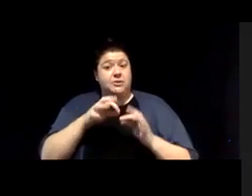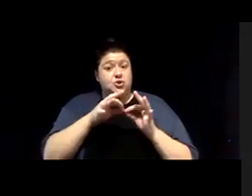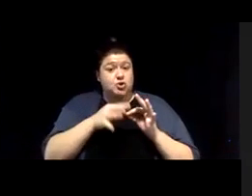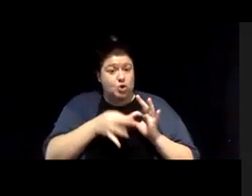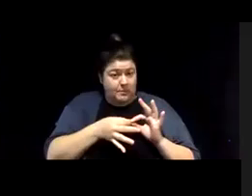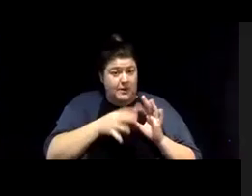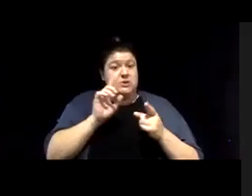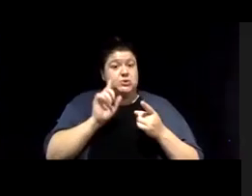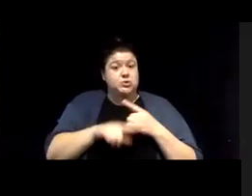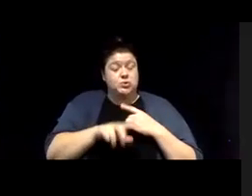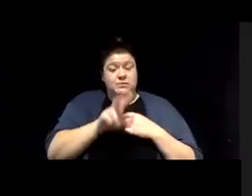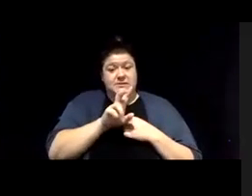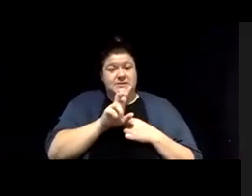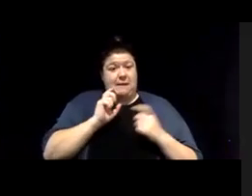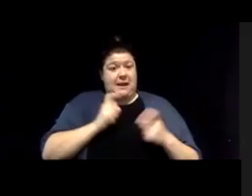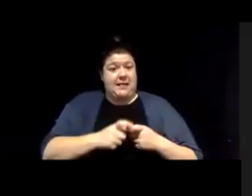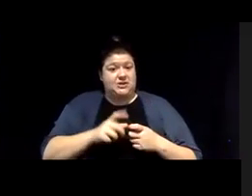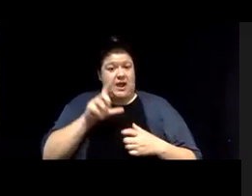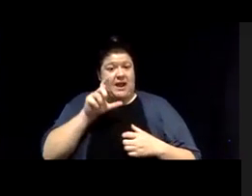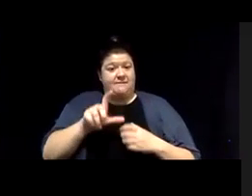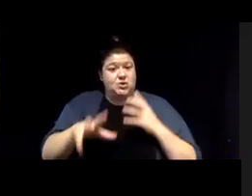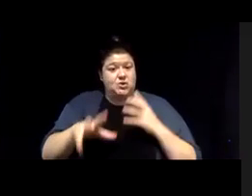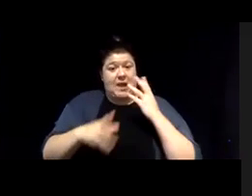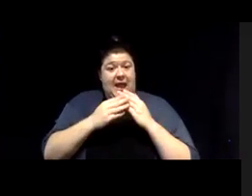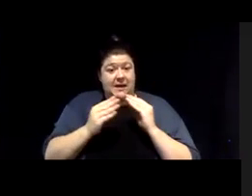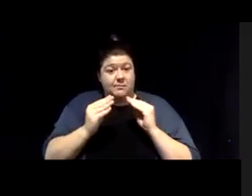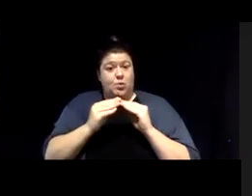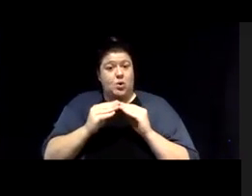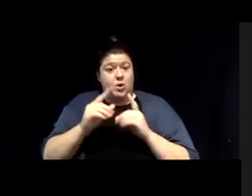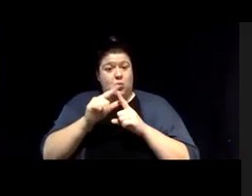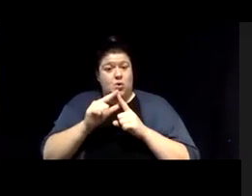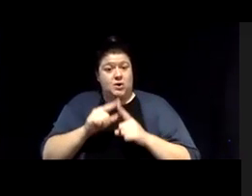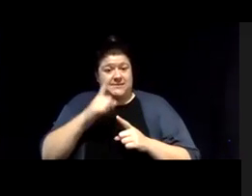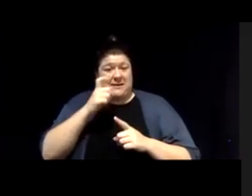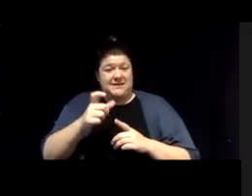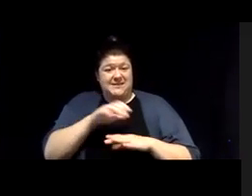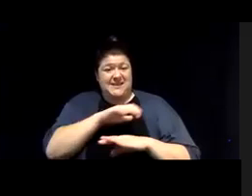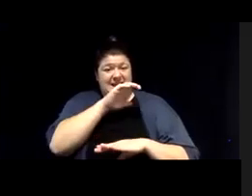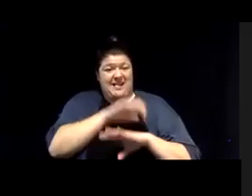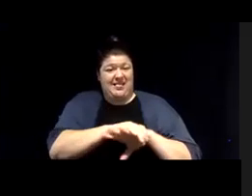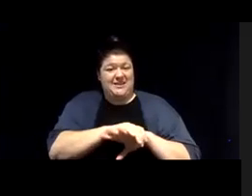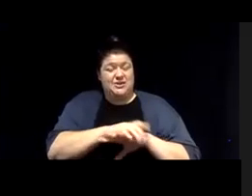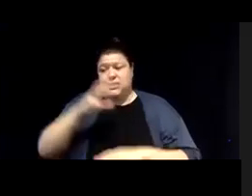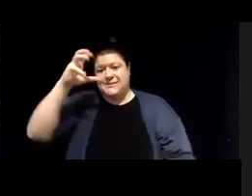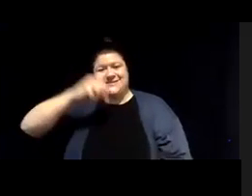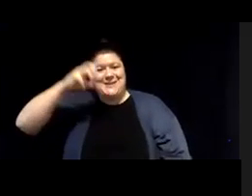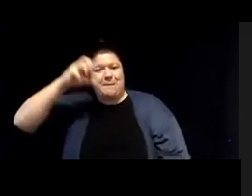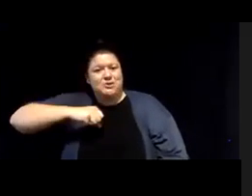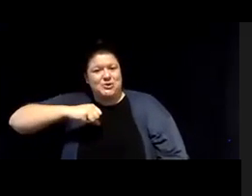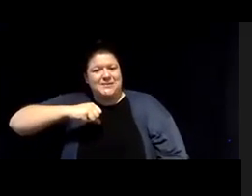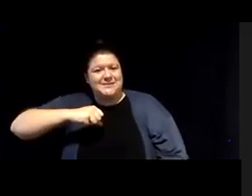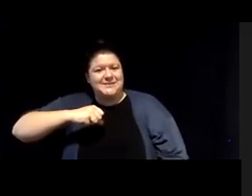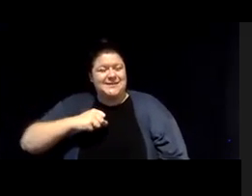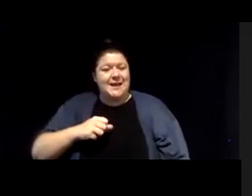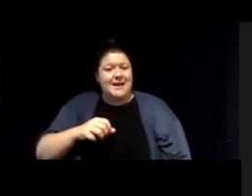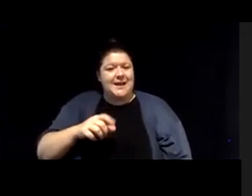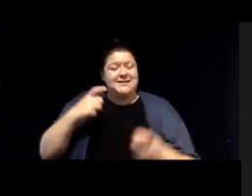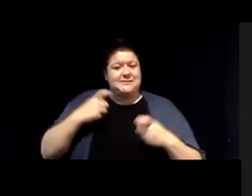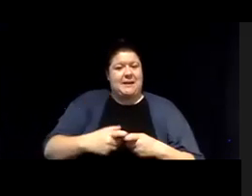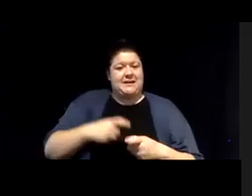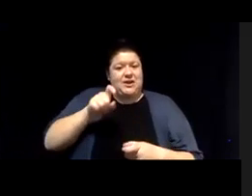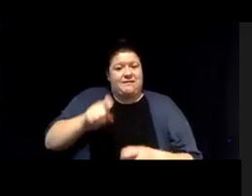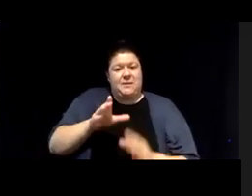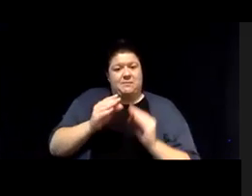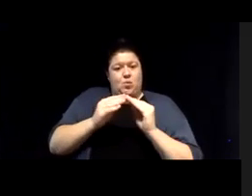have to add more words because in English, there's assumptions where in Spanish, I have to say what it is